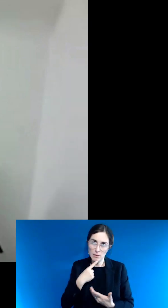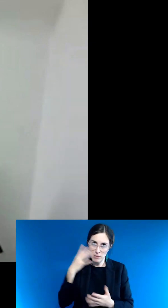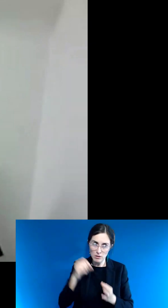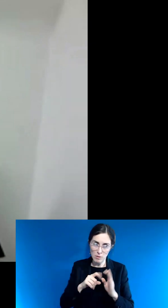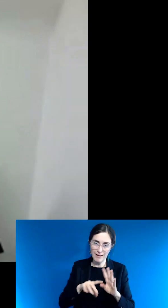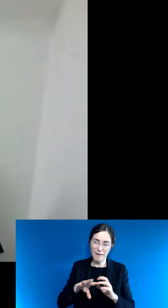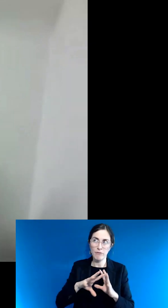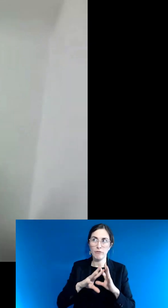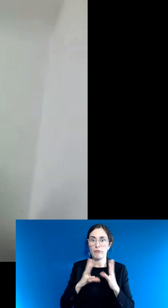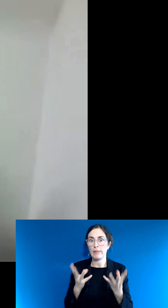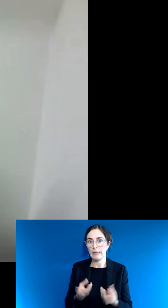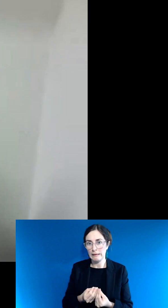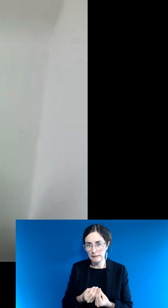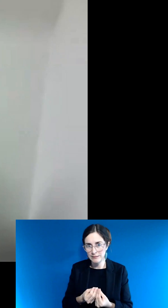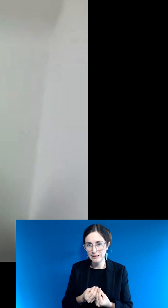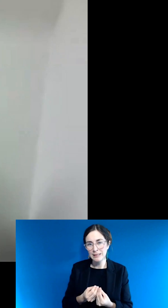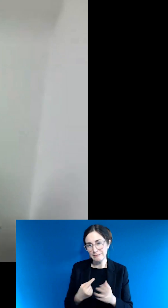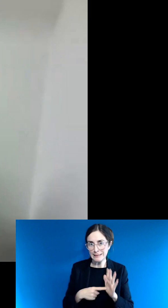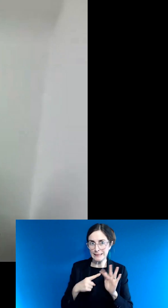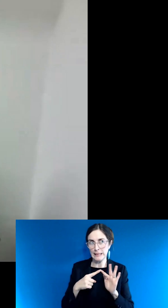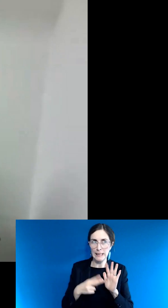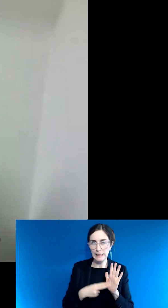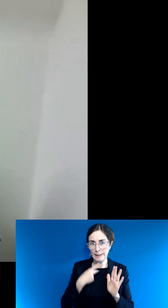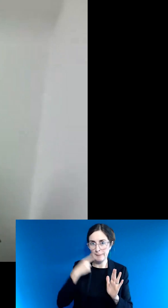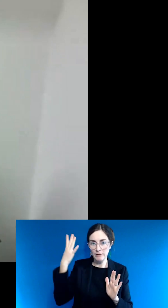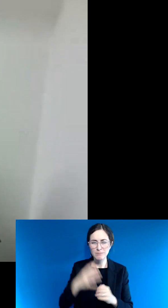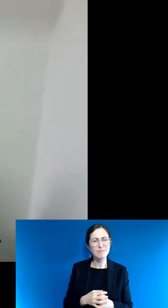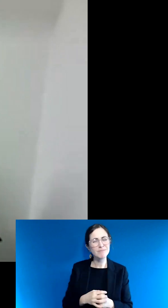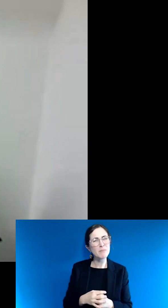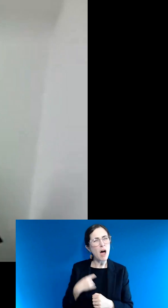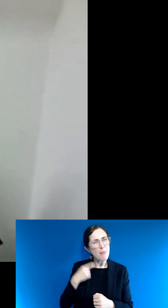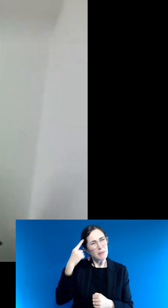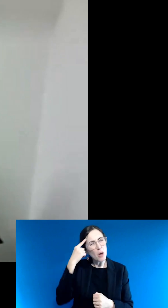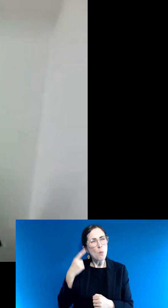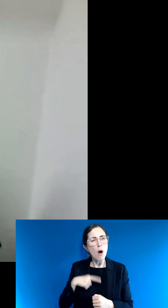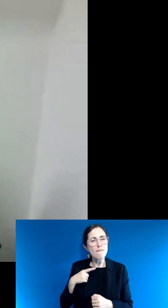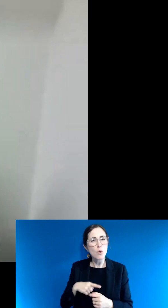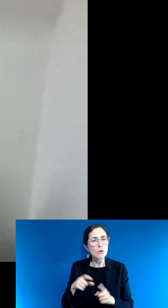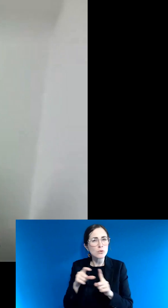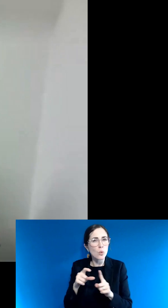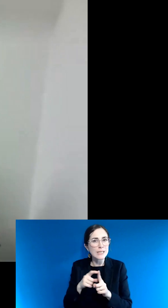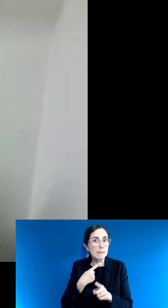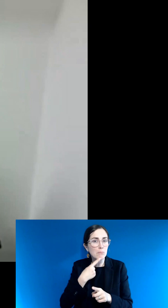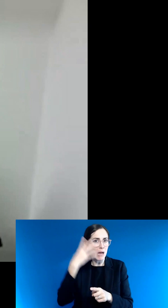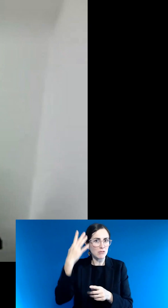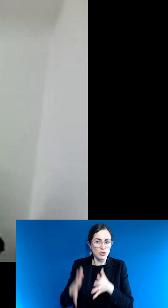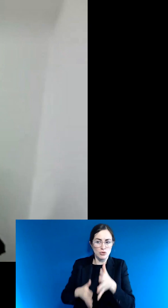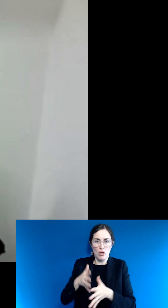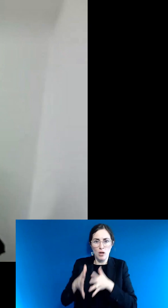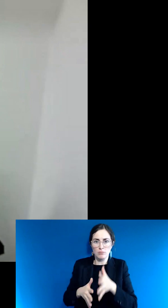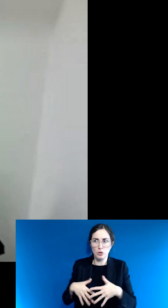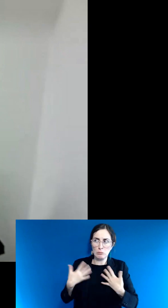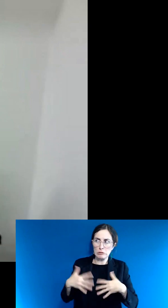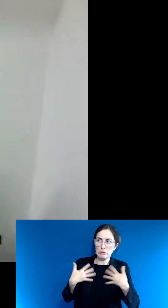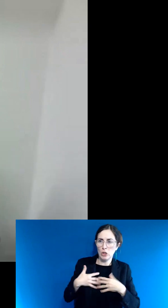embarrassed by everything. So it wouldn't just be the signing. But yeah, I guess I'd be worried about why she feels that it's